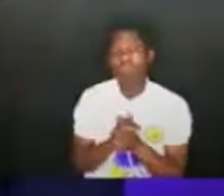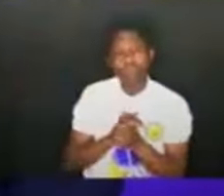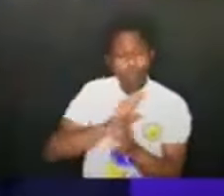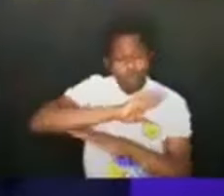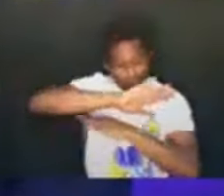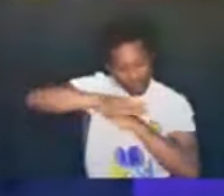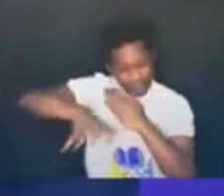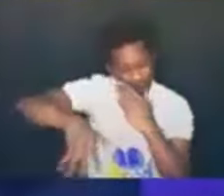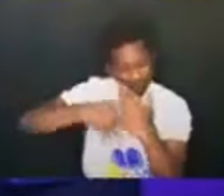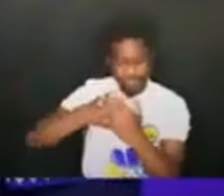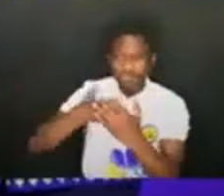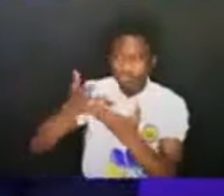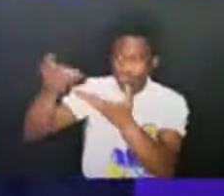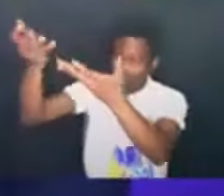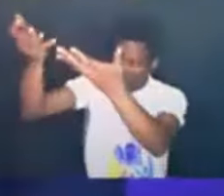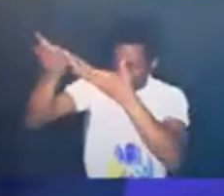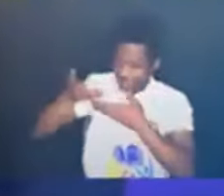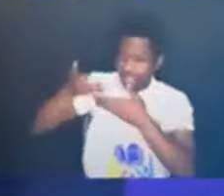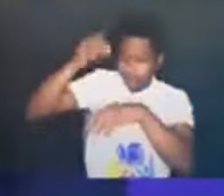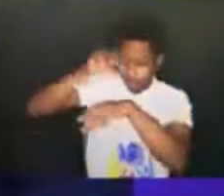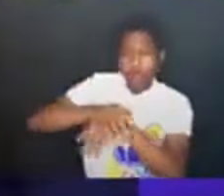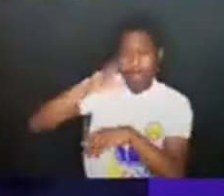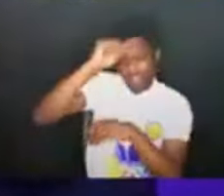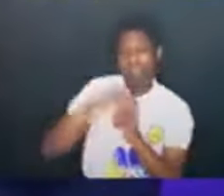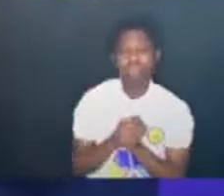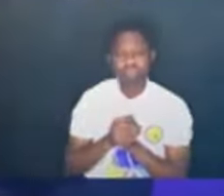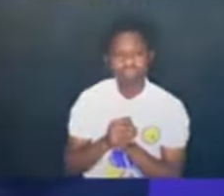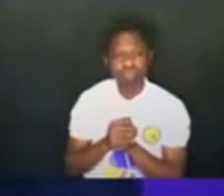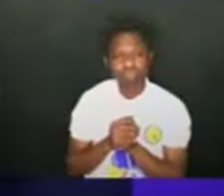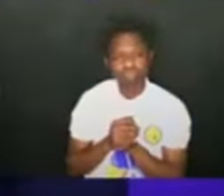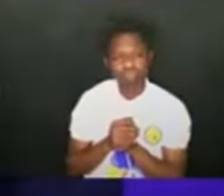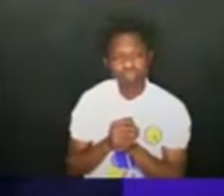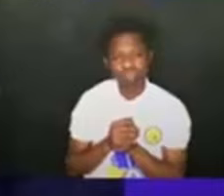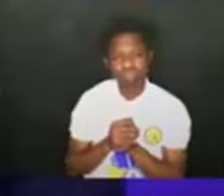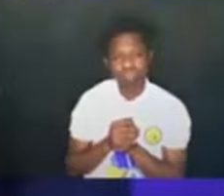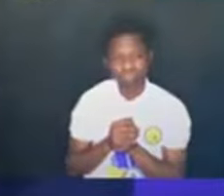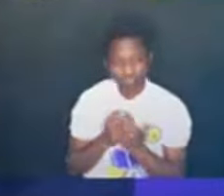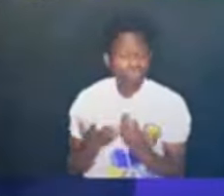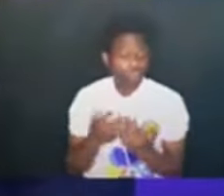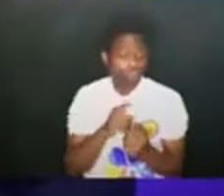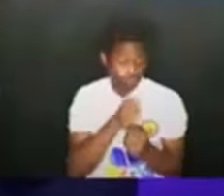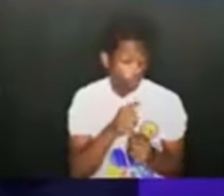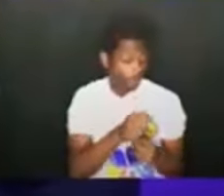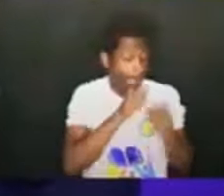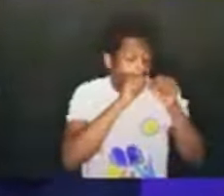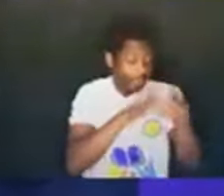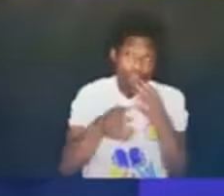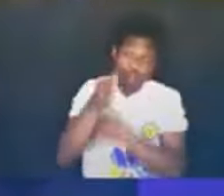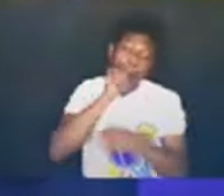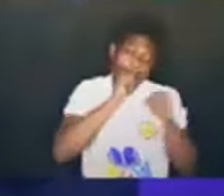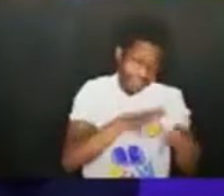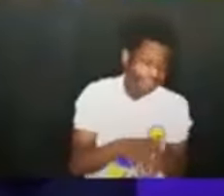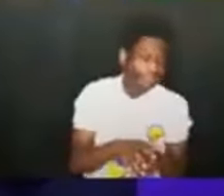All this will come upon you. Now, despite that you are blessed, you still have to pay